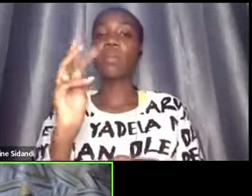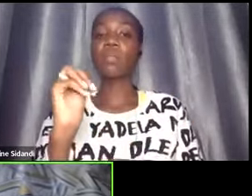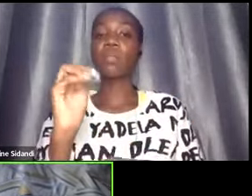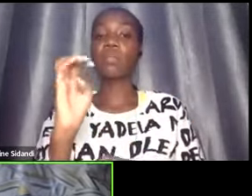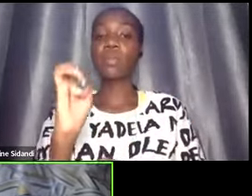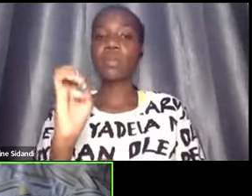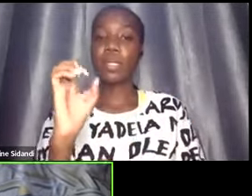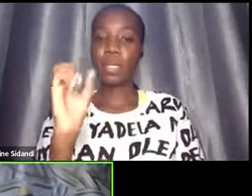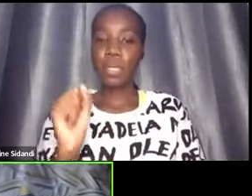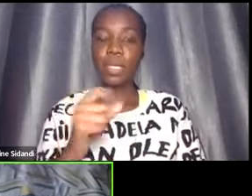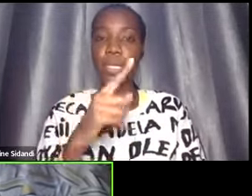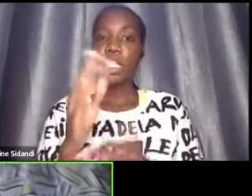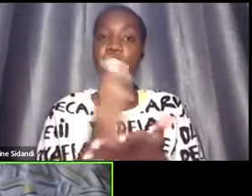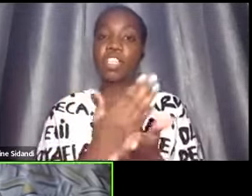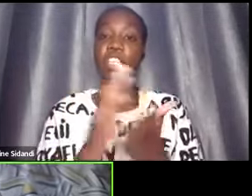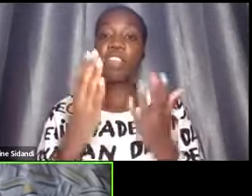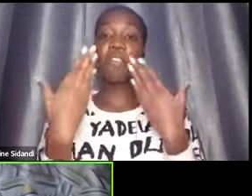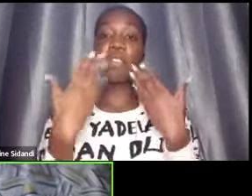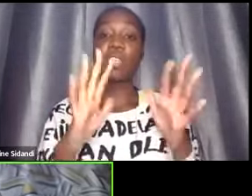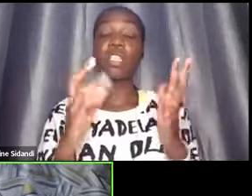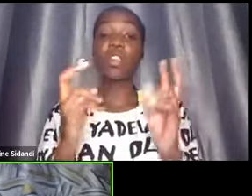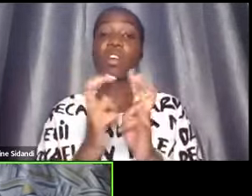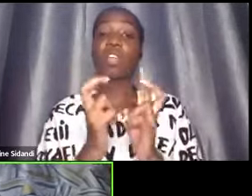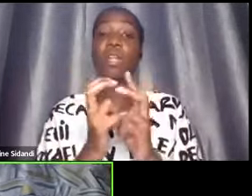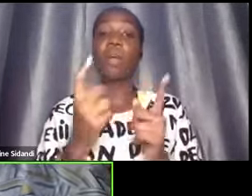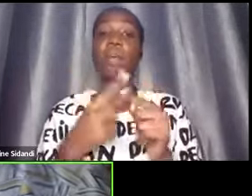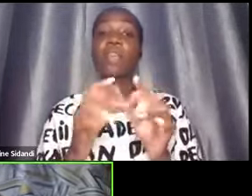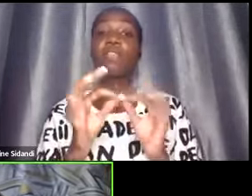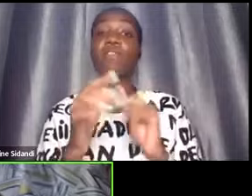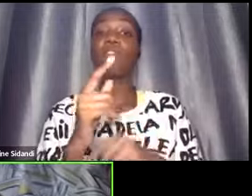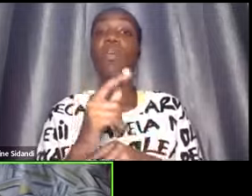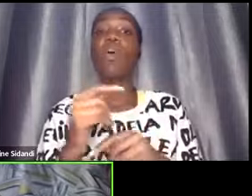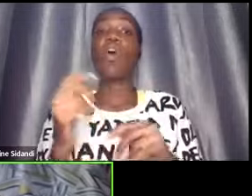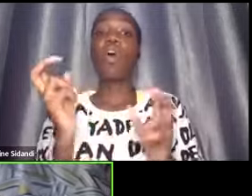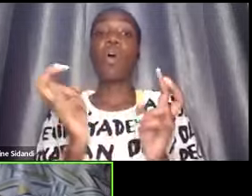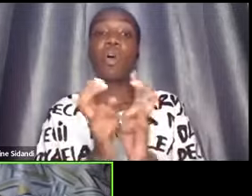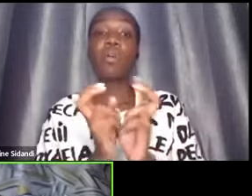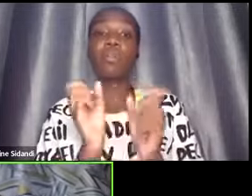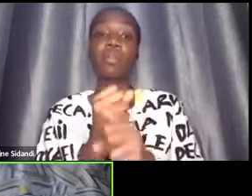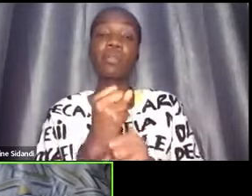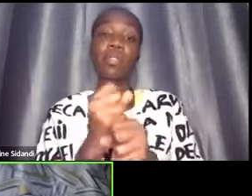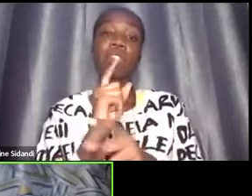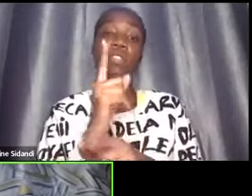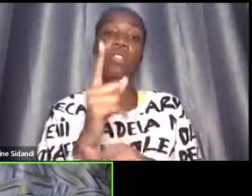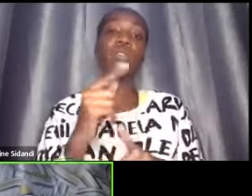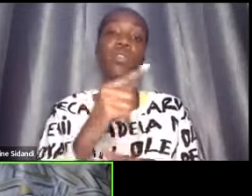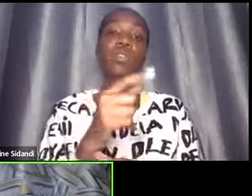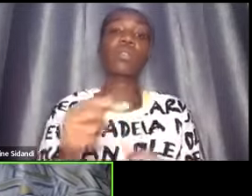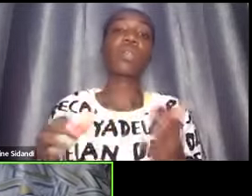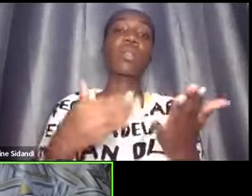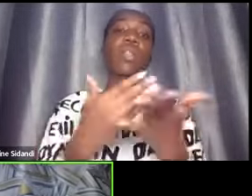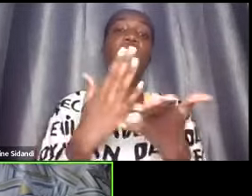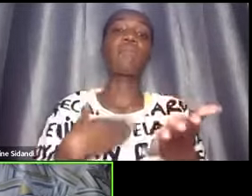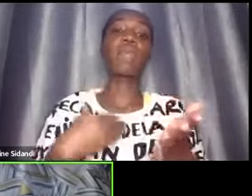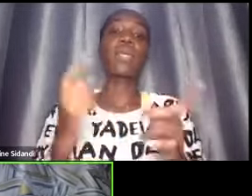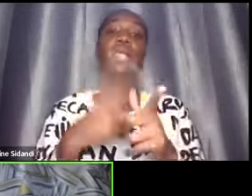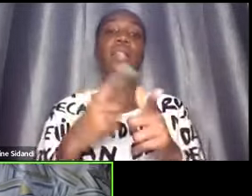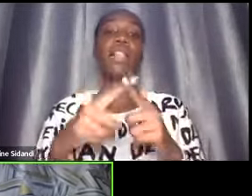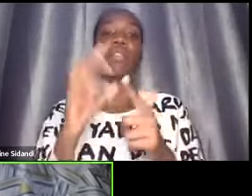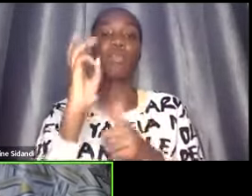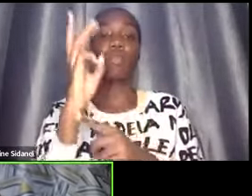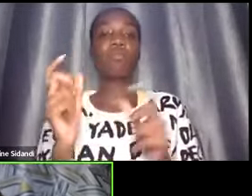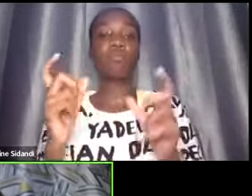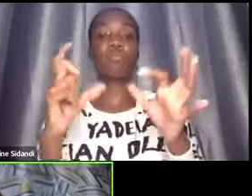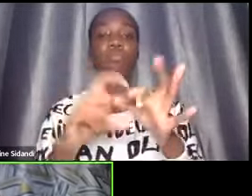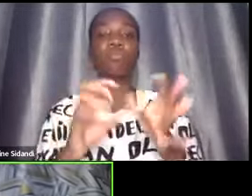has shared his contacts. And in case you're not able to pick them up, you can always reach out to me and I will link you up to Mr. James. And I've seen